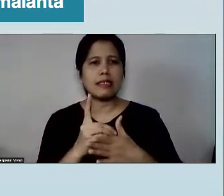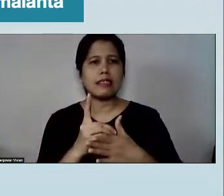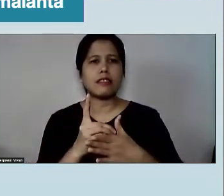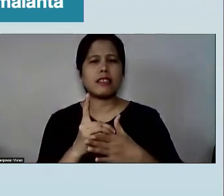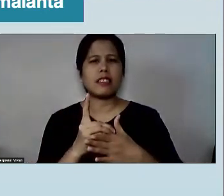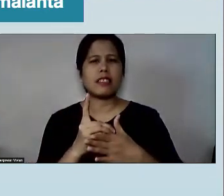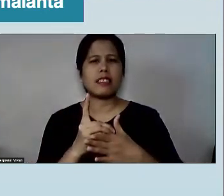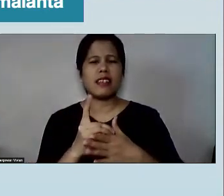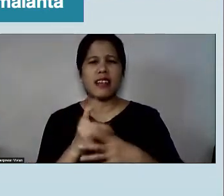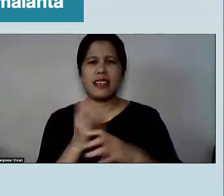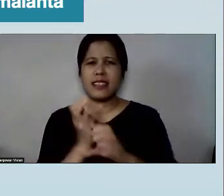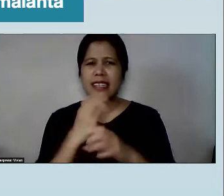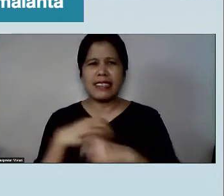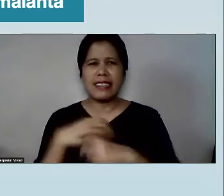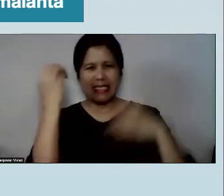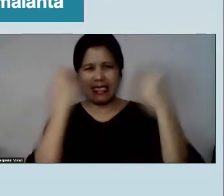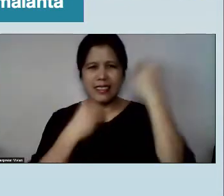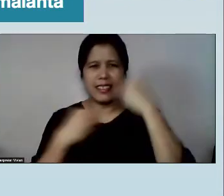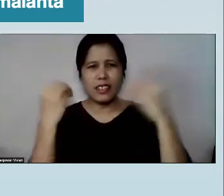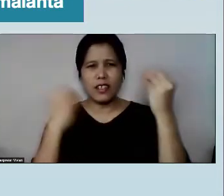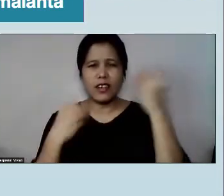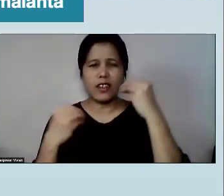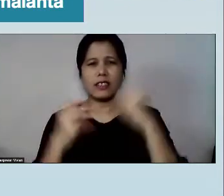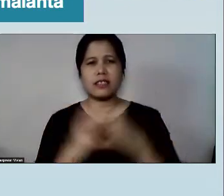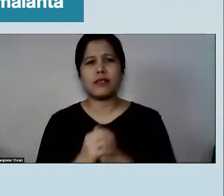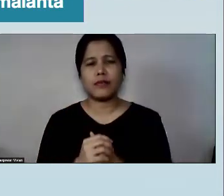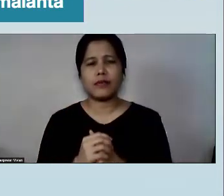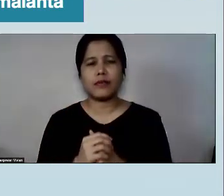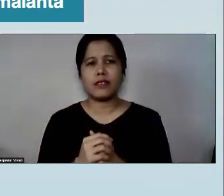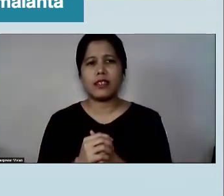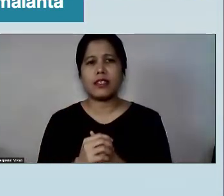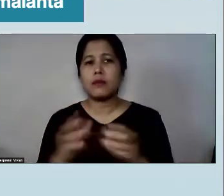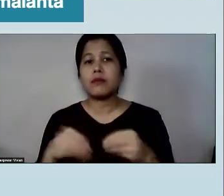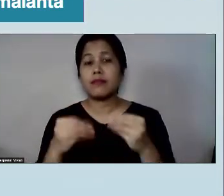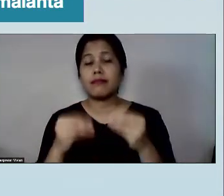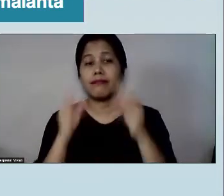chaos is a child that needs more of our love and attention.